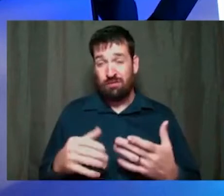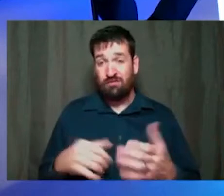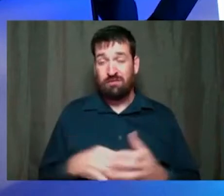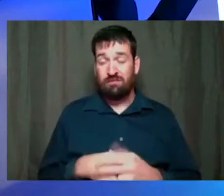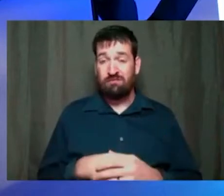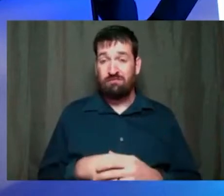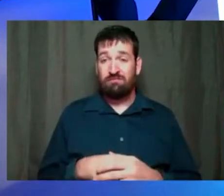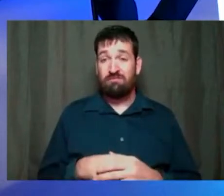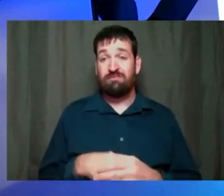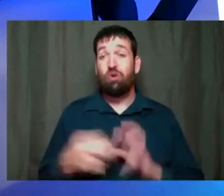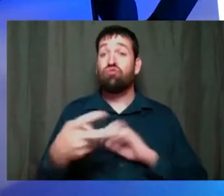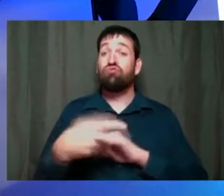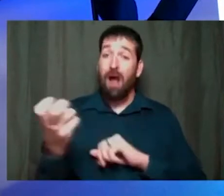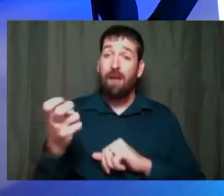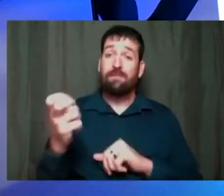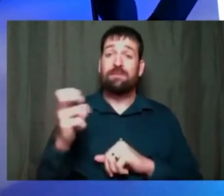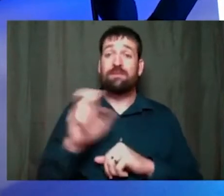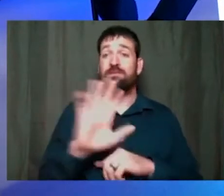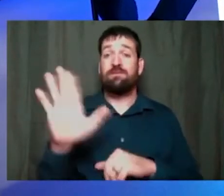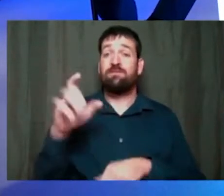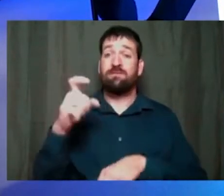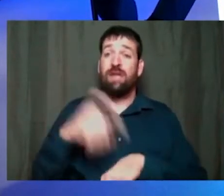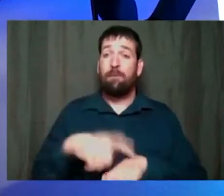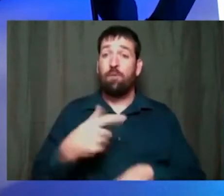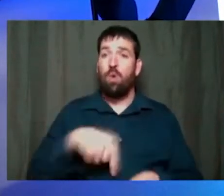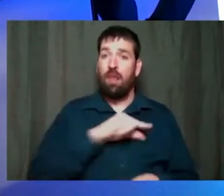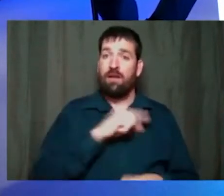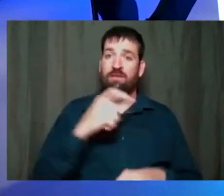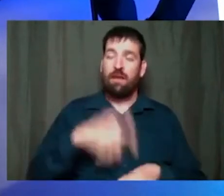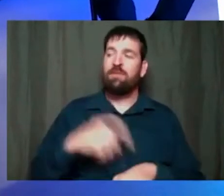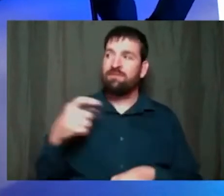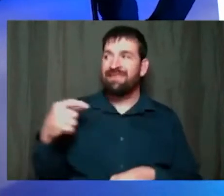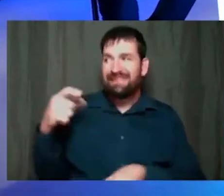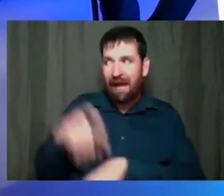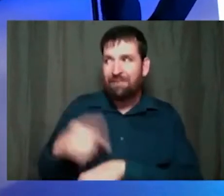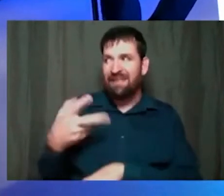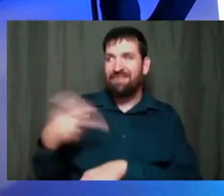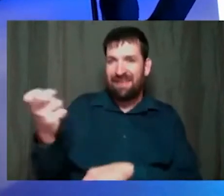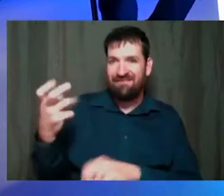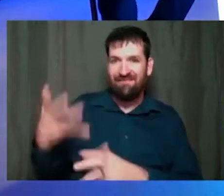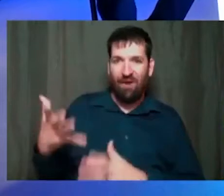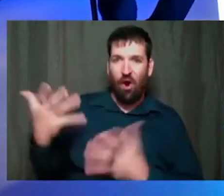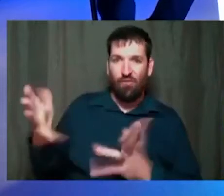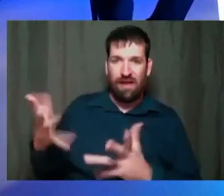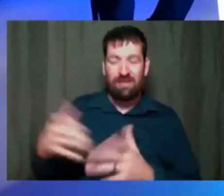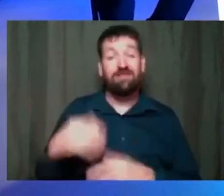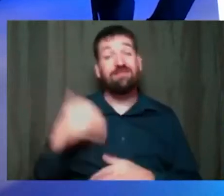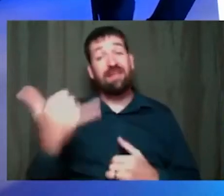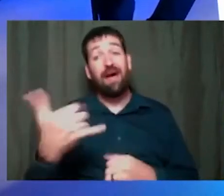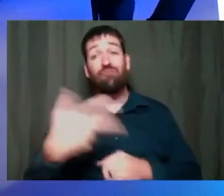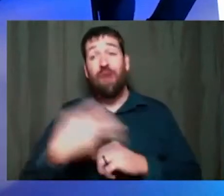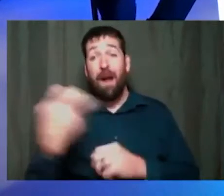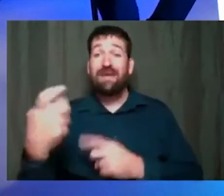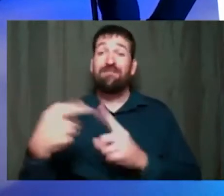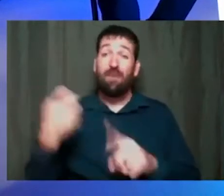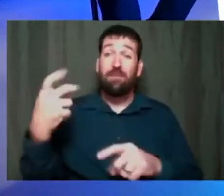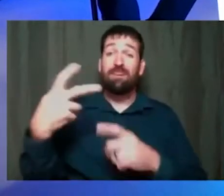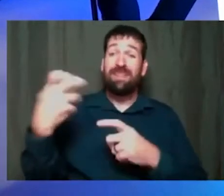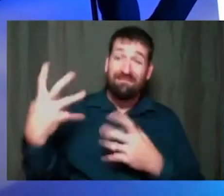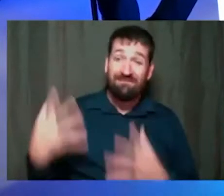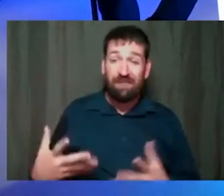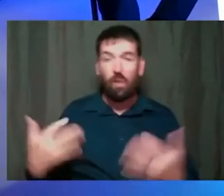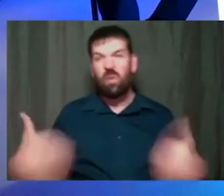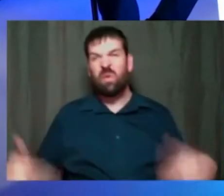you of time, quality time. Which time is a thief already. It is. So now It is we're thief. robbing from the thief, which is robbing from us. Exactly. Like, come